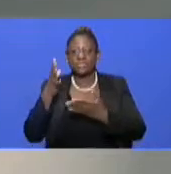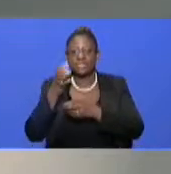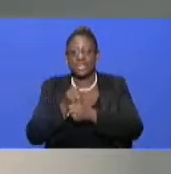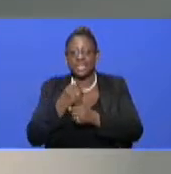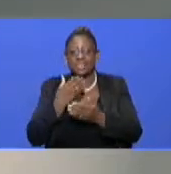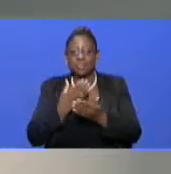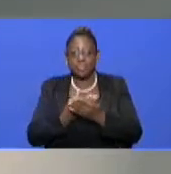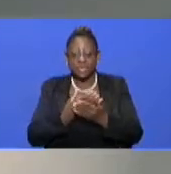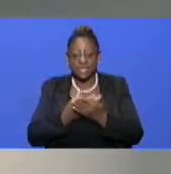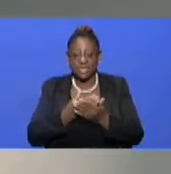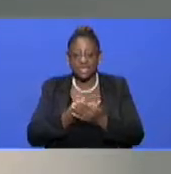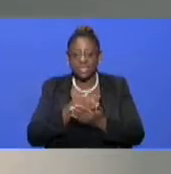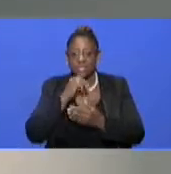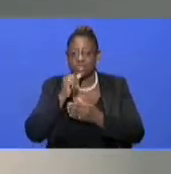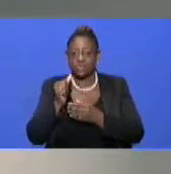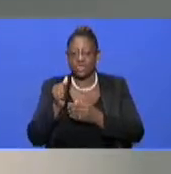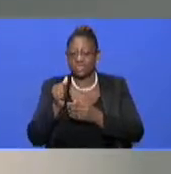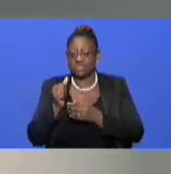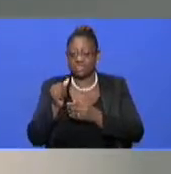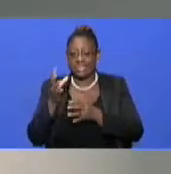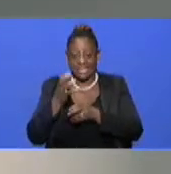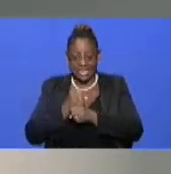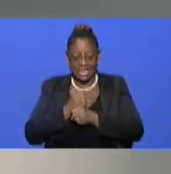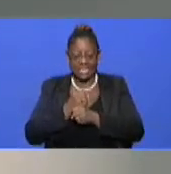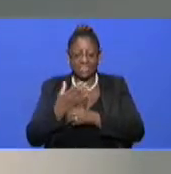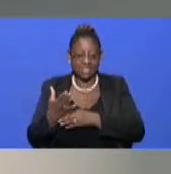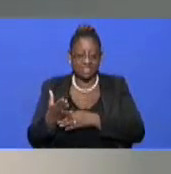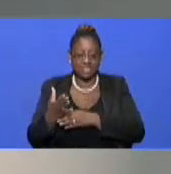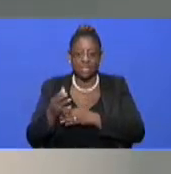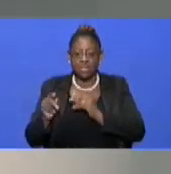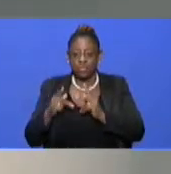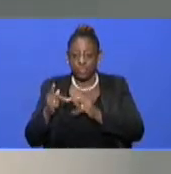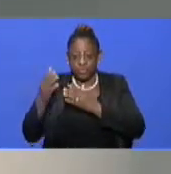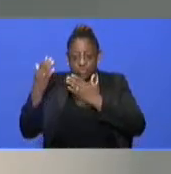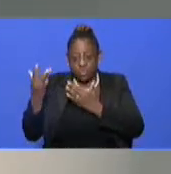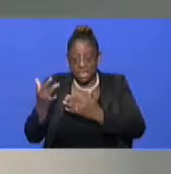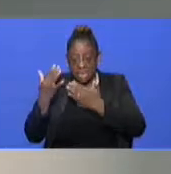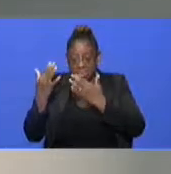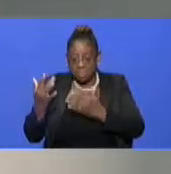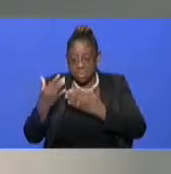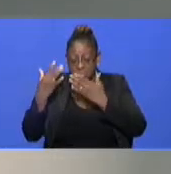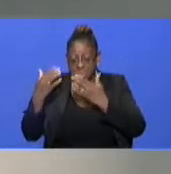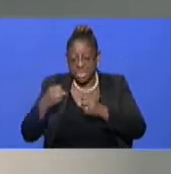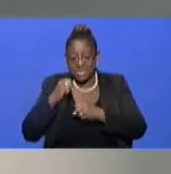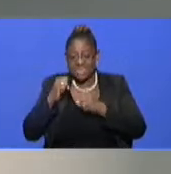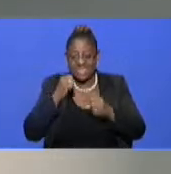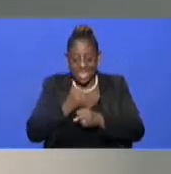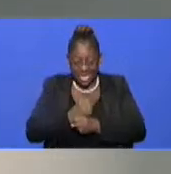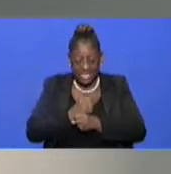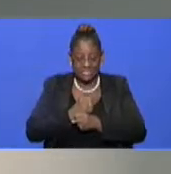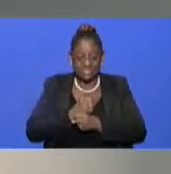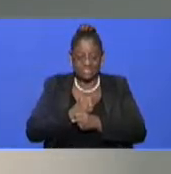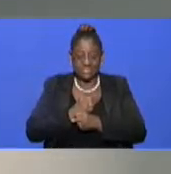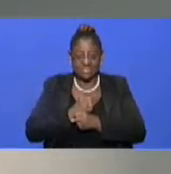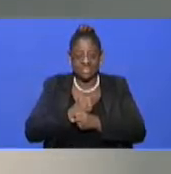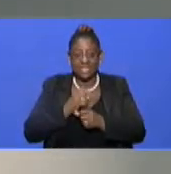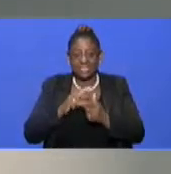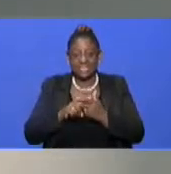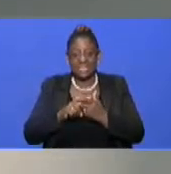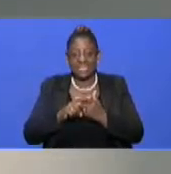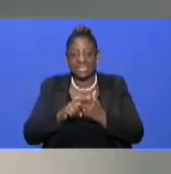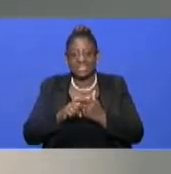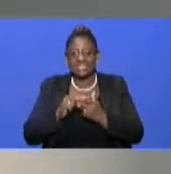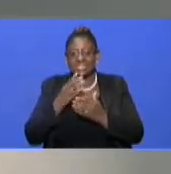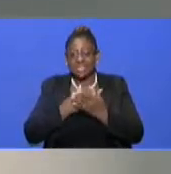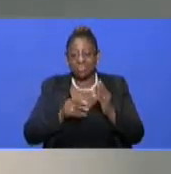titles, without receiving the pay. People have waited for years for promotions that they've earned to be processed. And sadly, some people have been waiting